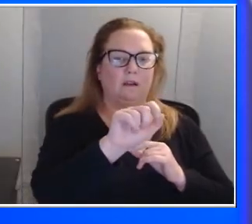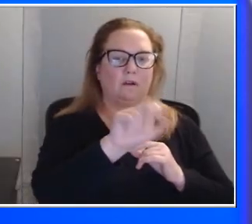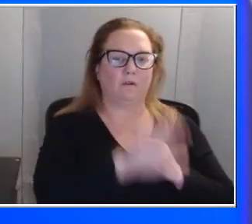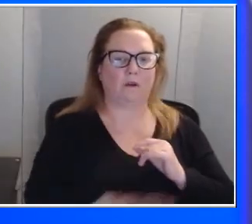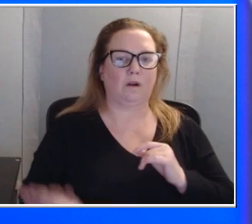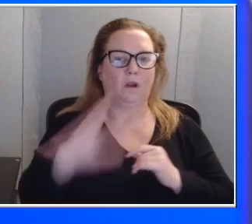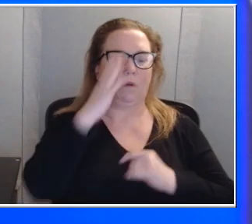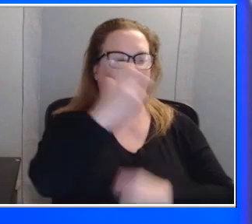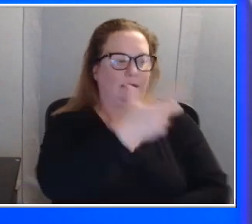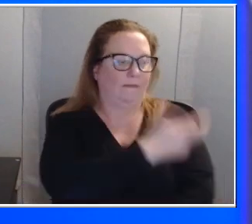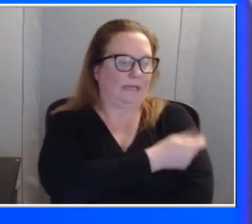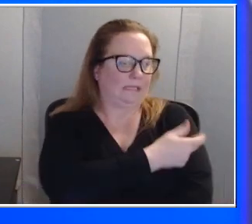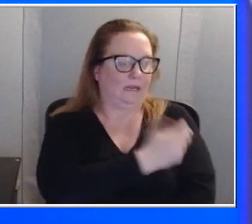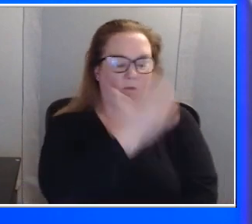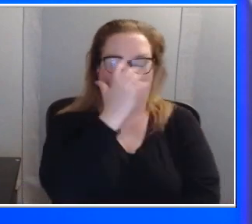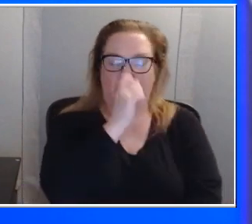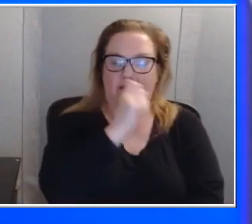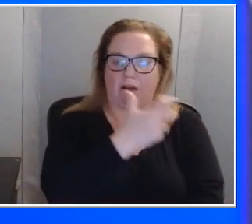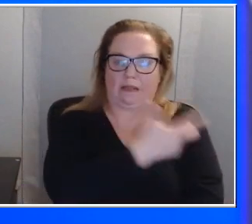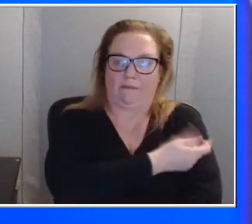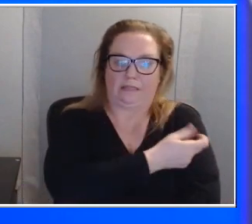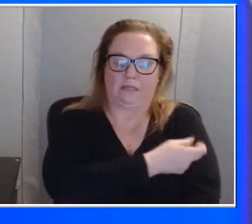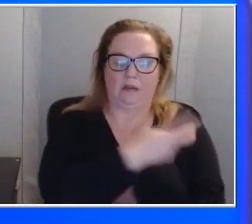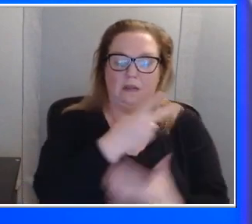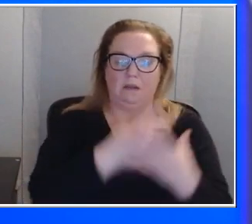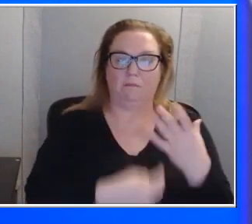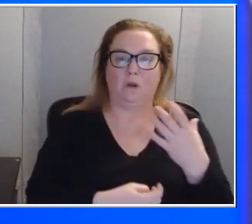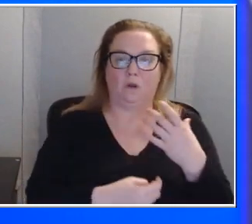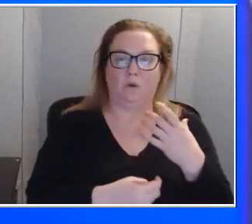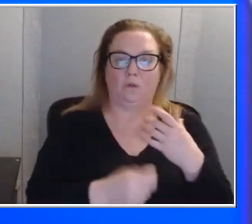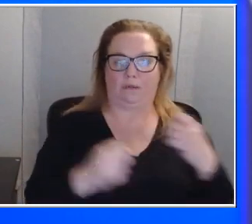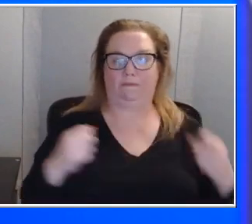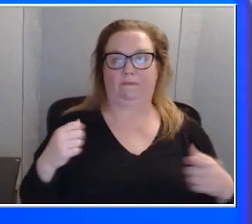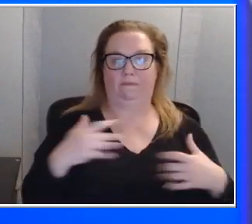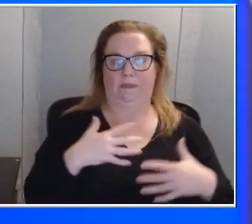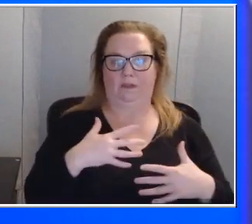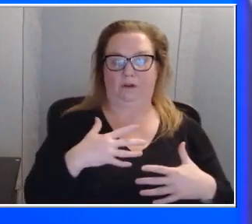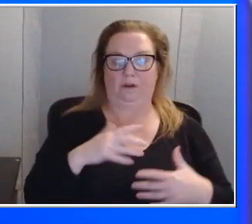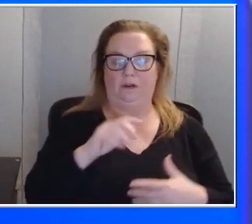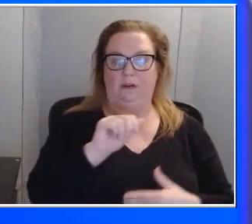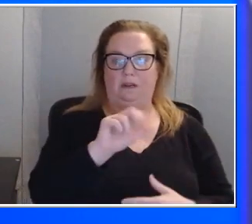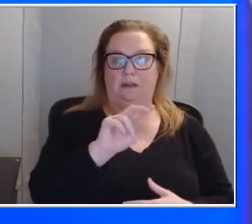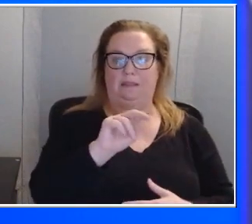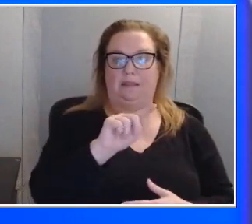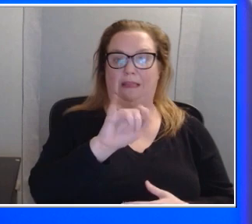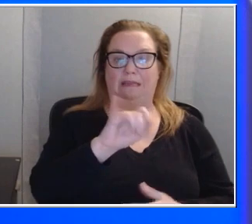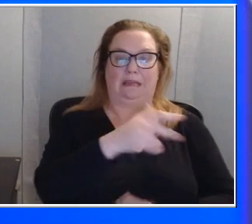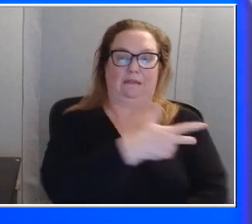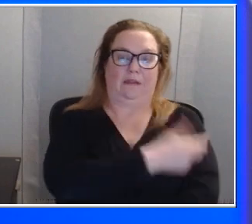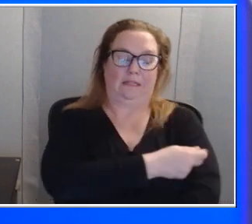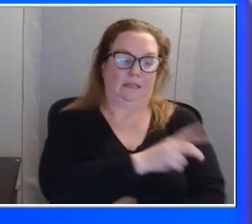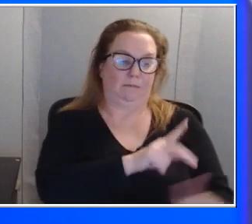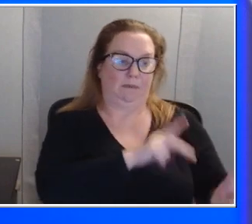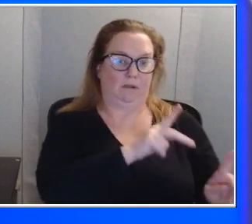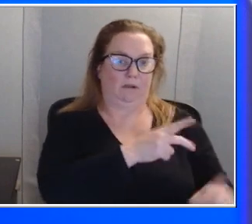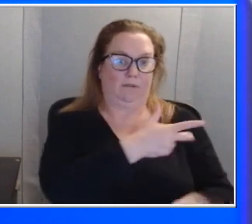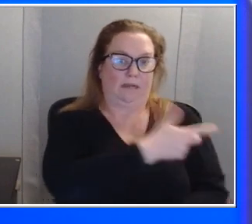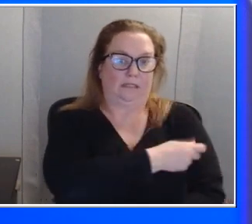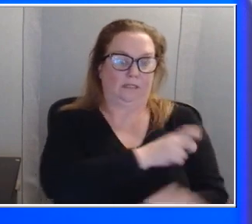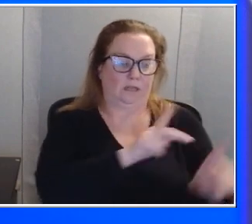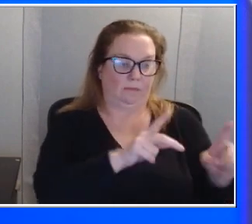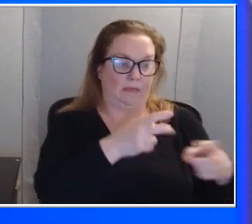people not get vaccinated? And both of those factions have fear. The anti-vaccine people are afraid that the vaccine is going to be a problem for